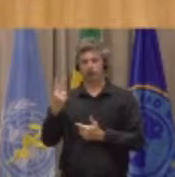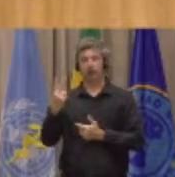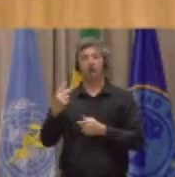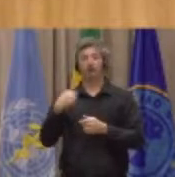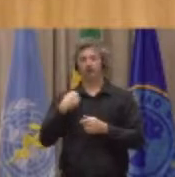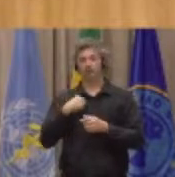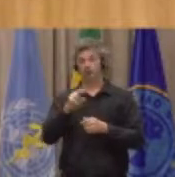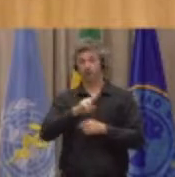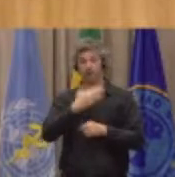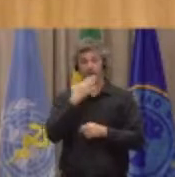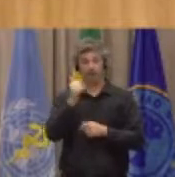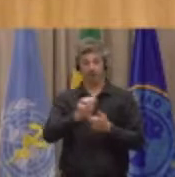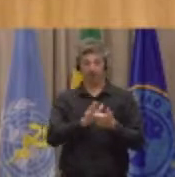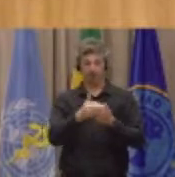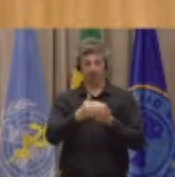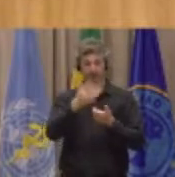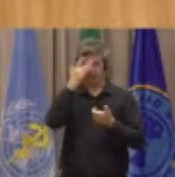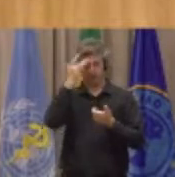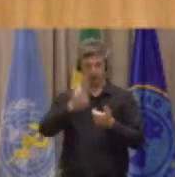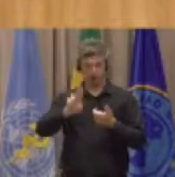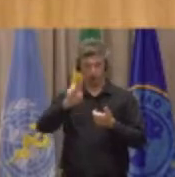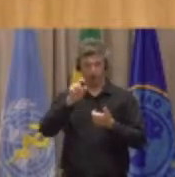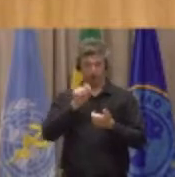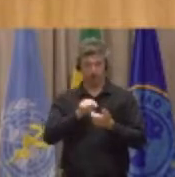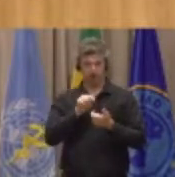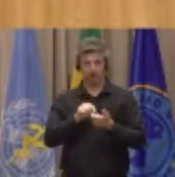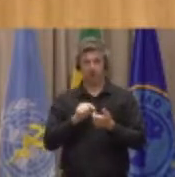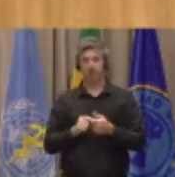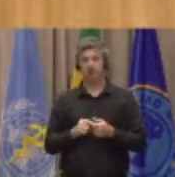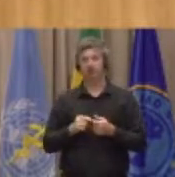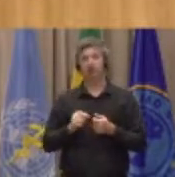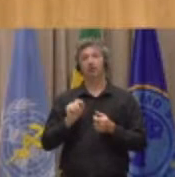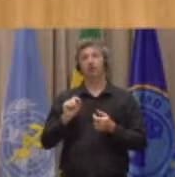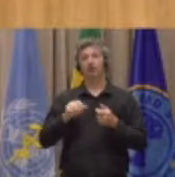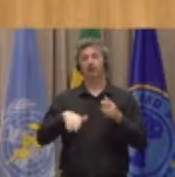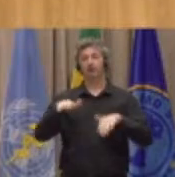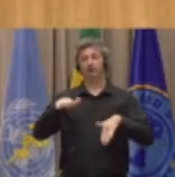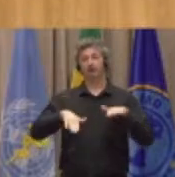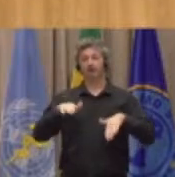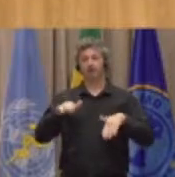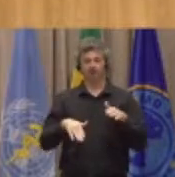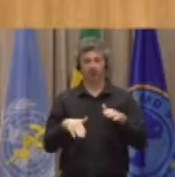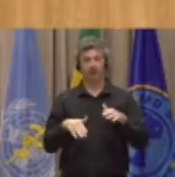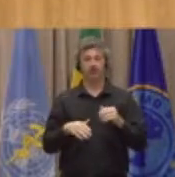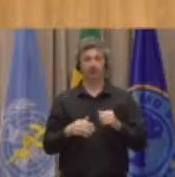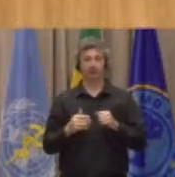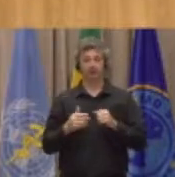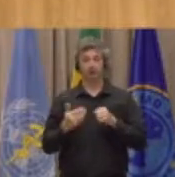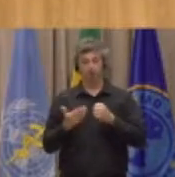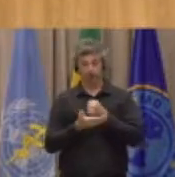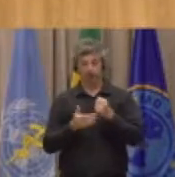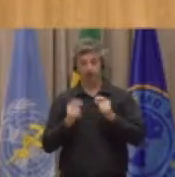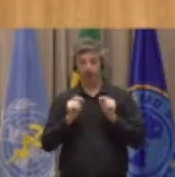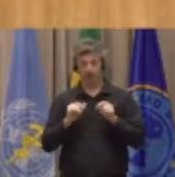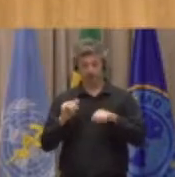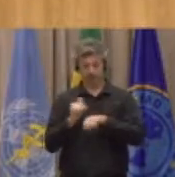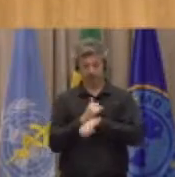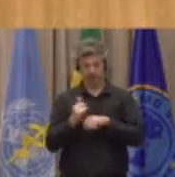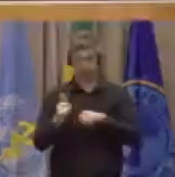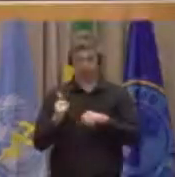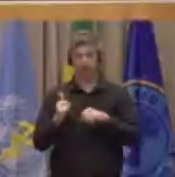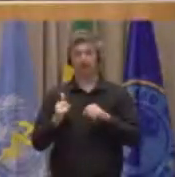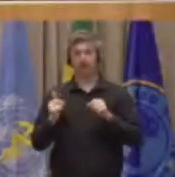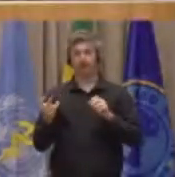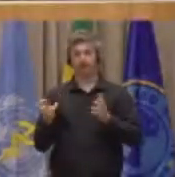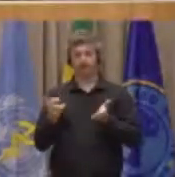I'm going to use a better term that is the view. Basically, because here